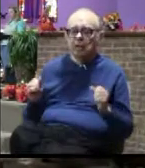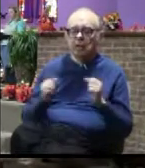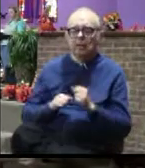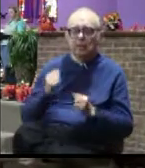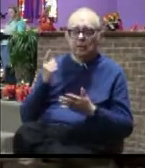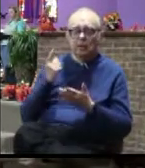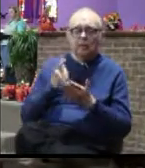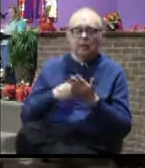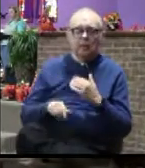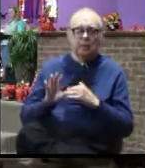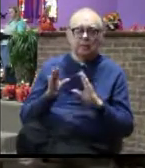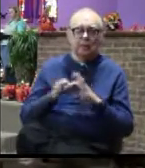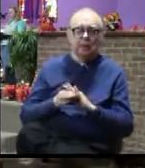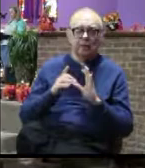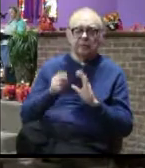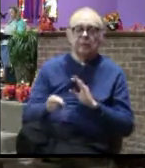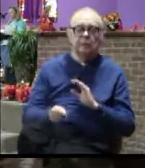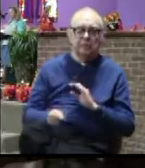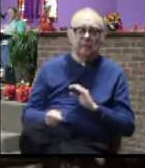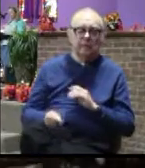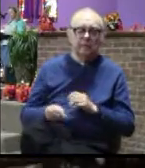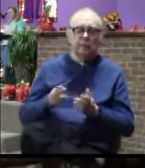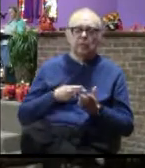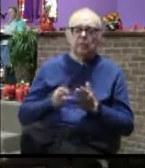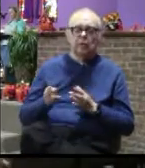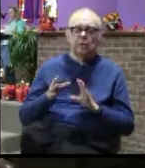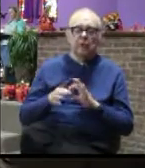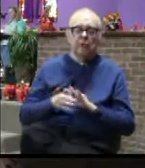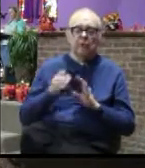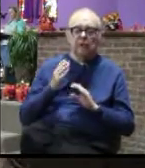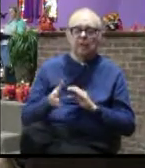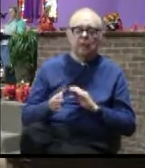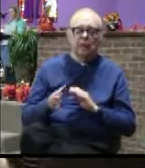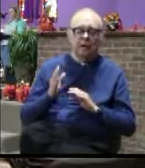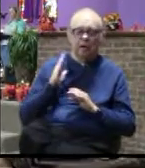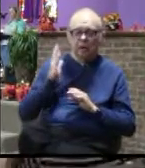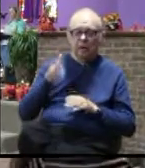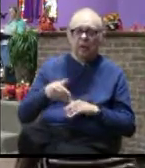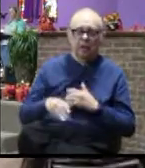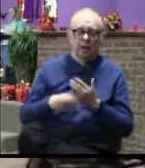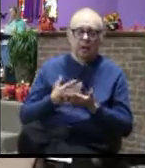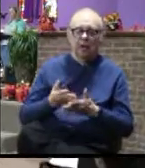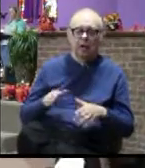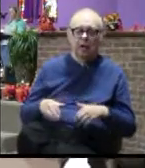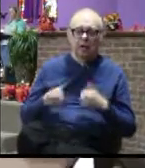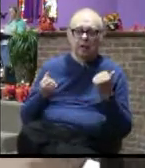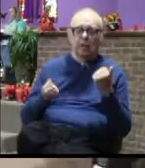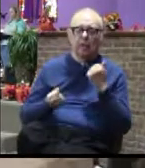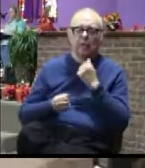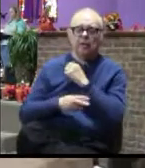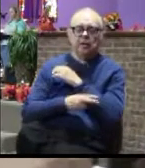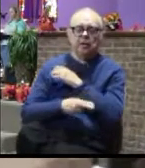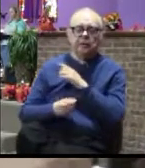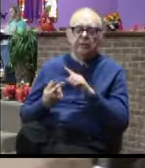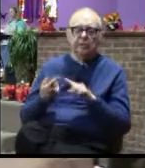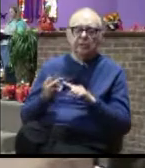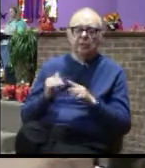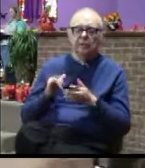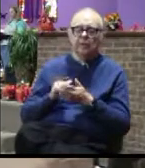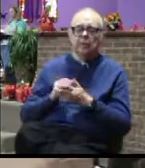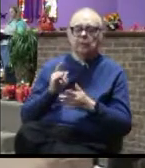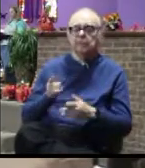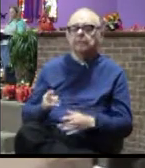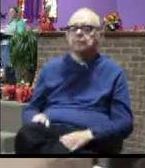to fight for what's yours what is honestly belongs to you or are you going to let all of life steal it from you